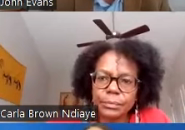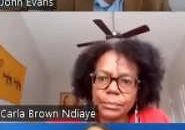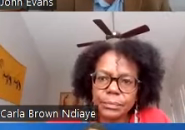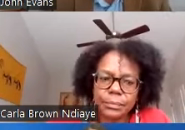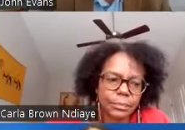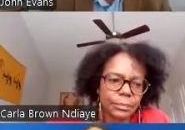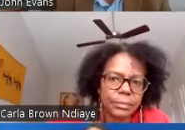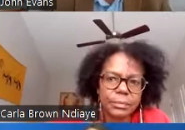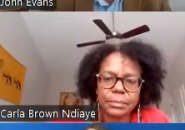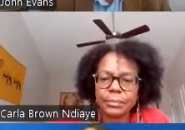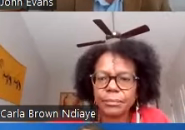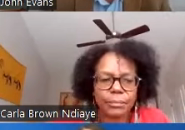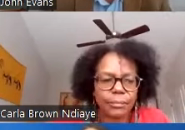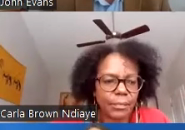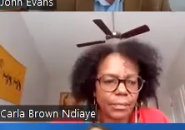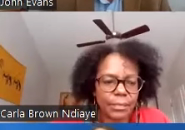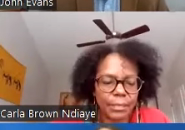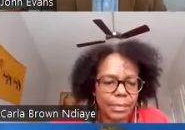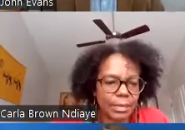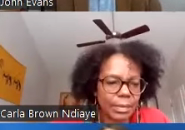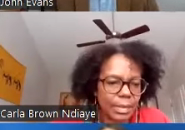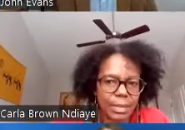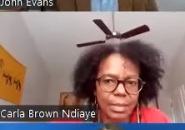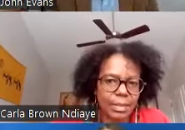in. So just here for a couple of minutes from Carla.